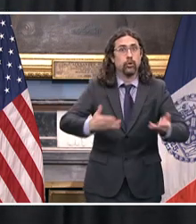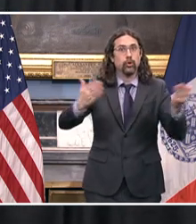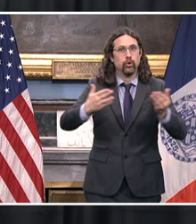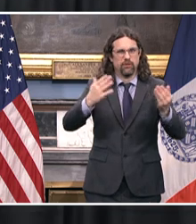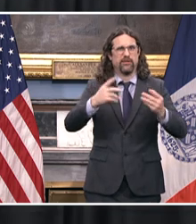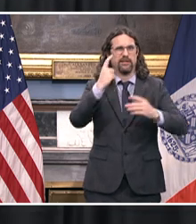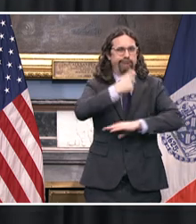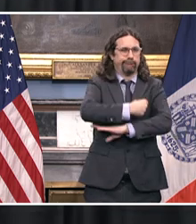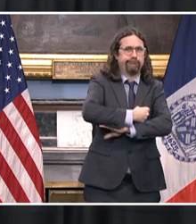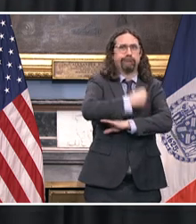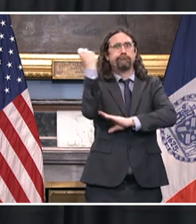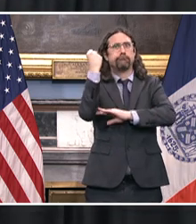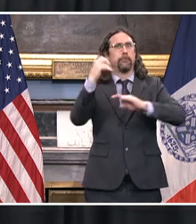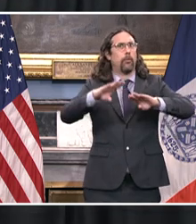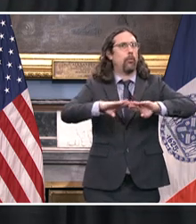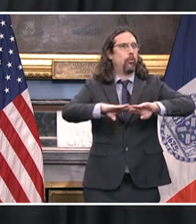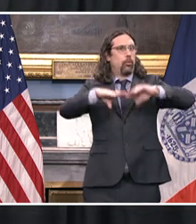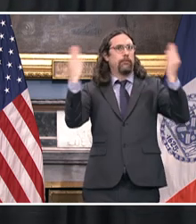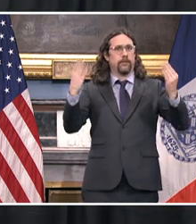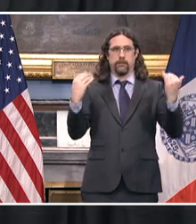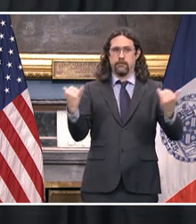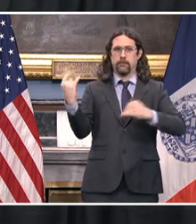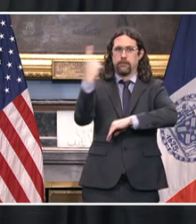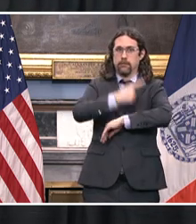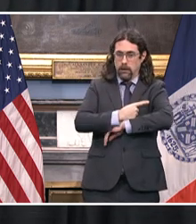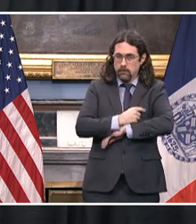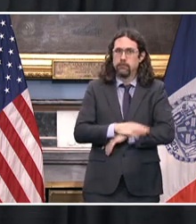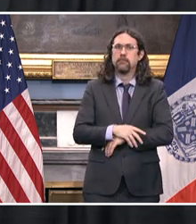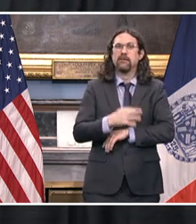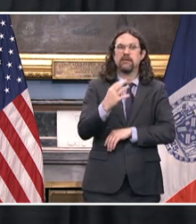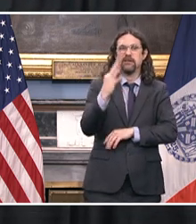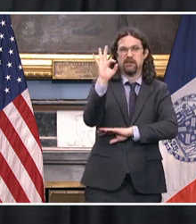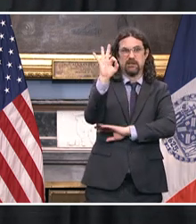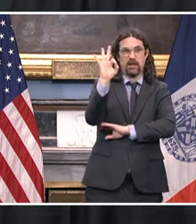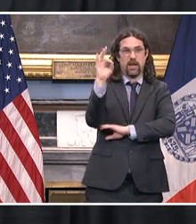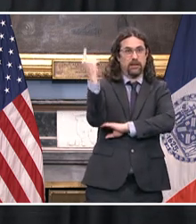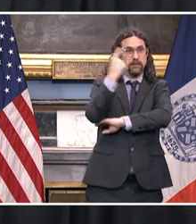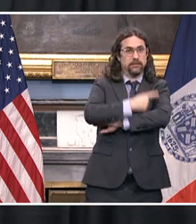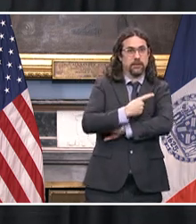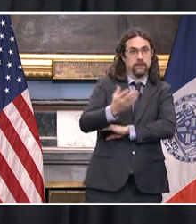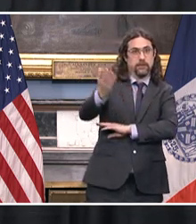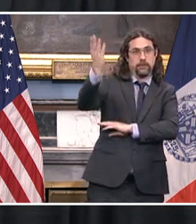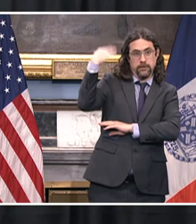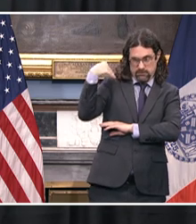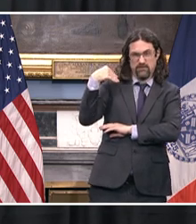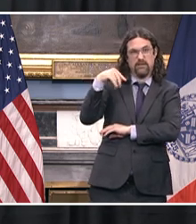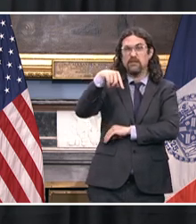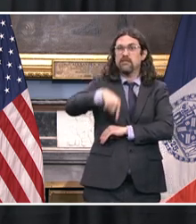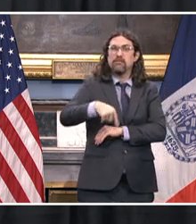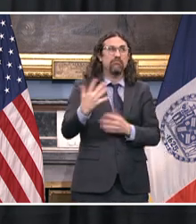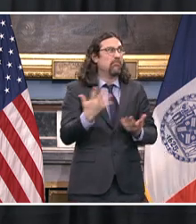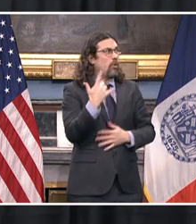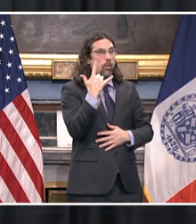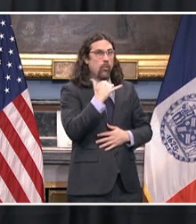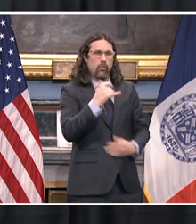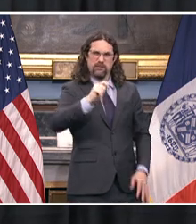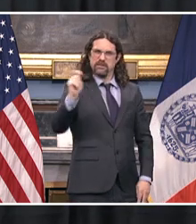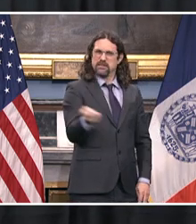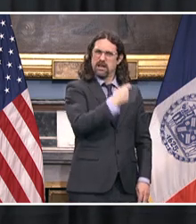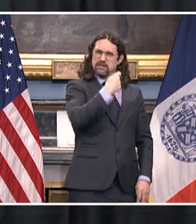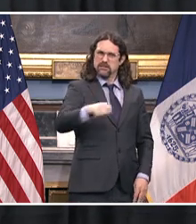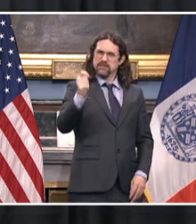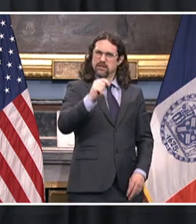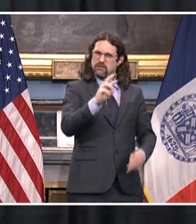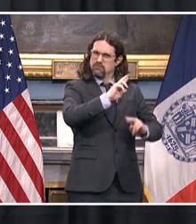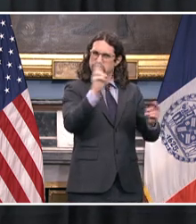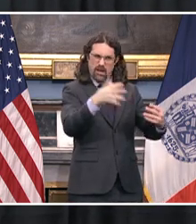8-9 days ago. It was all tennis courts. And I want to just thank everyone who did this work so quick. I'll talk about some of them in a